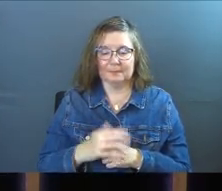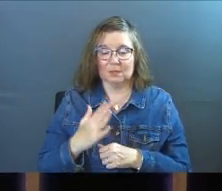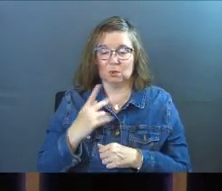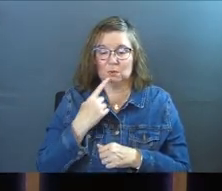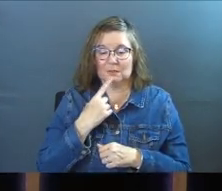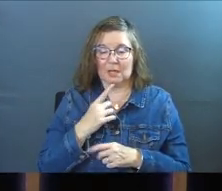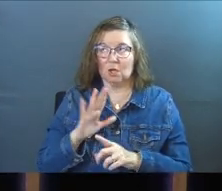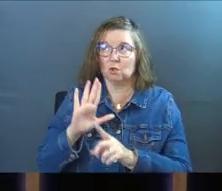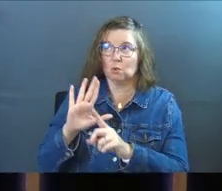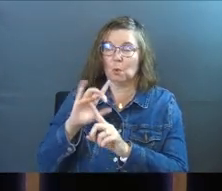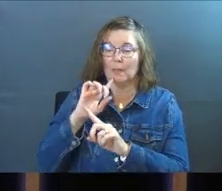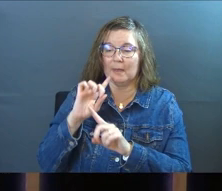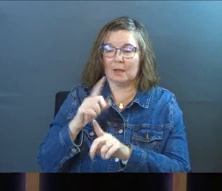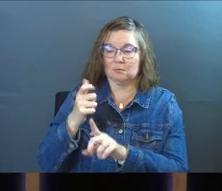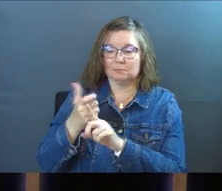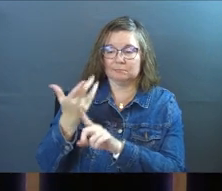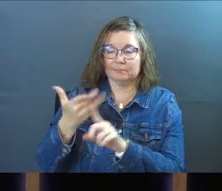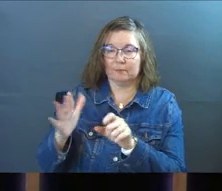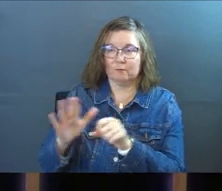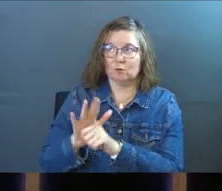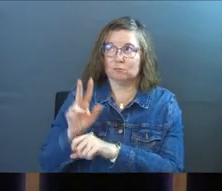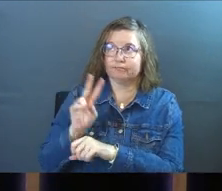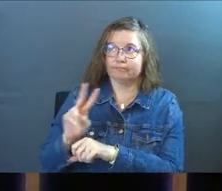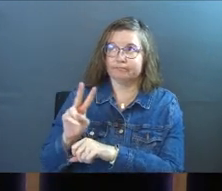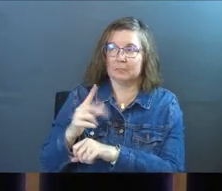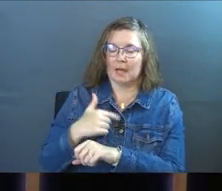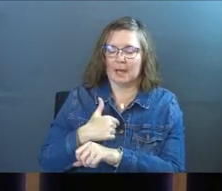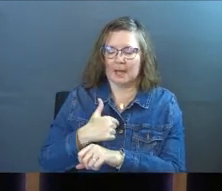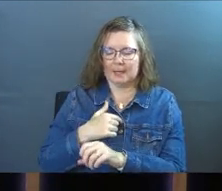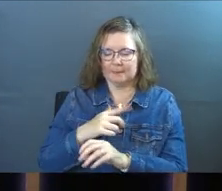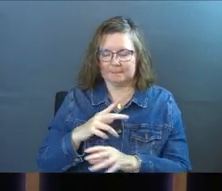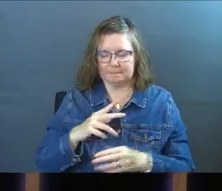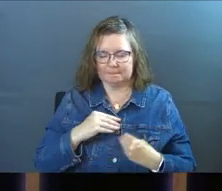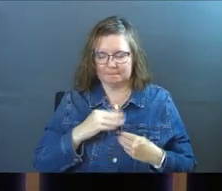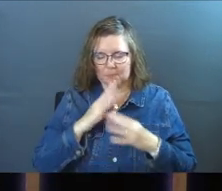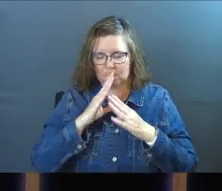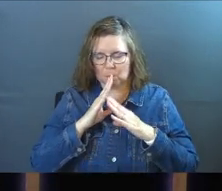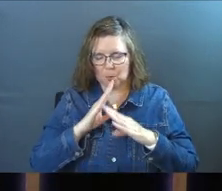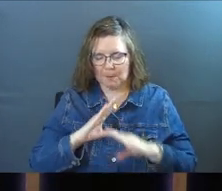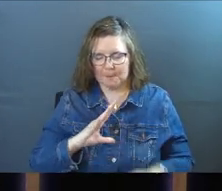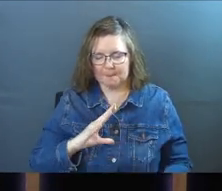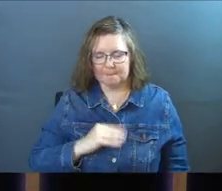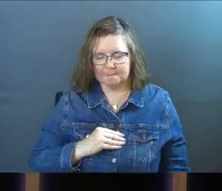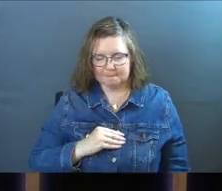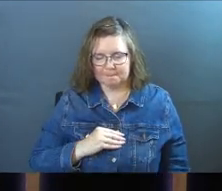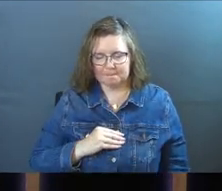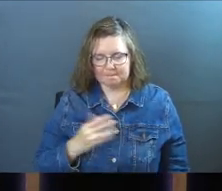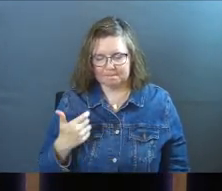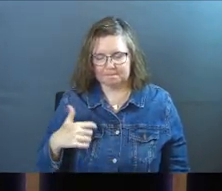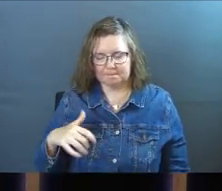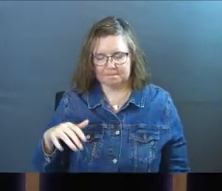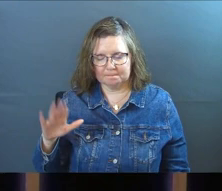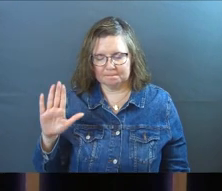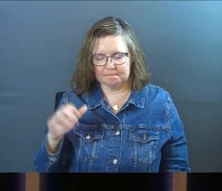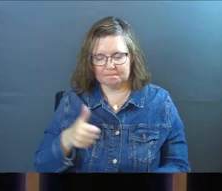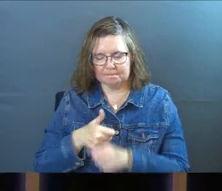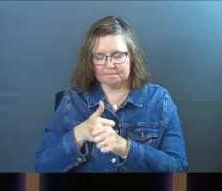God, you said you're the answer. And I'm going to go quiet. And I'm going to receive that and surrender to